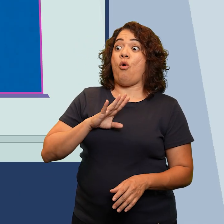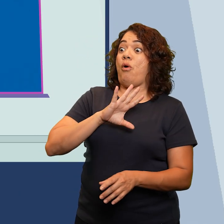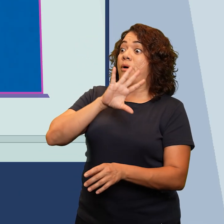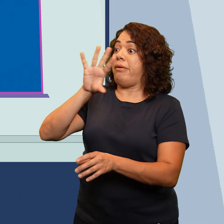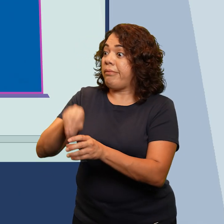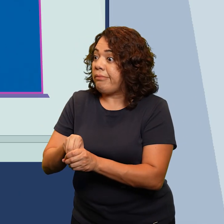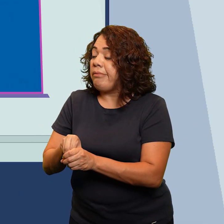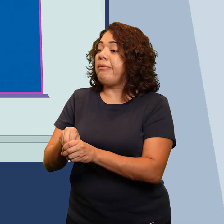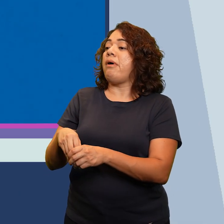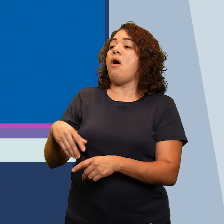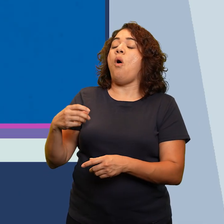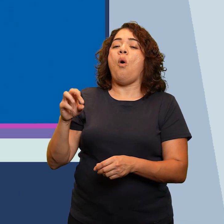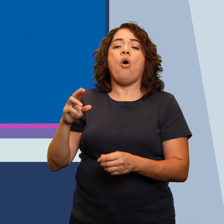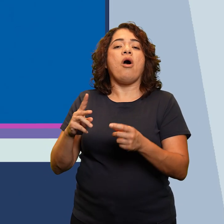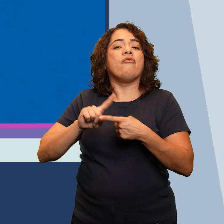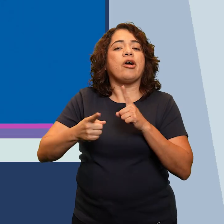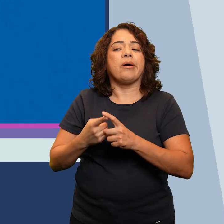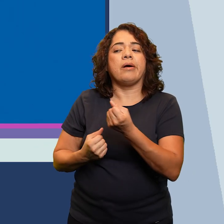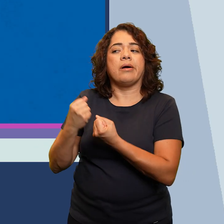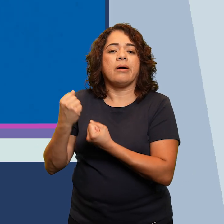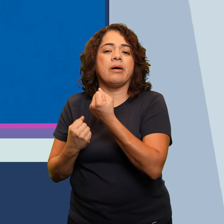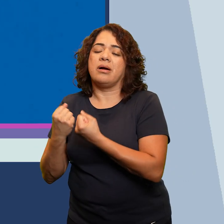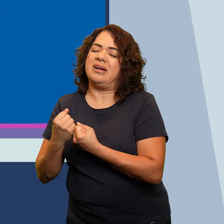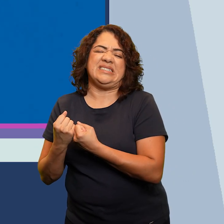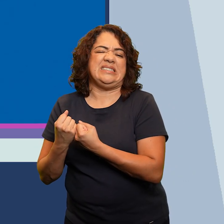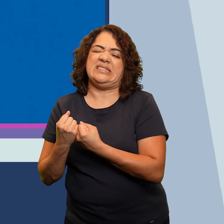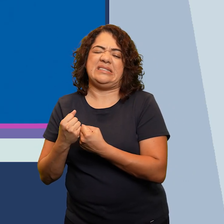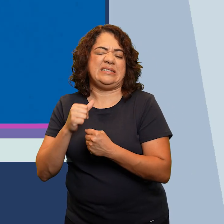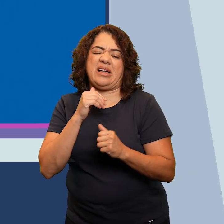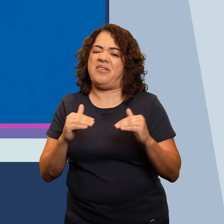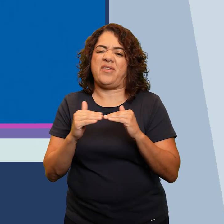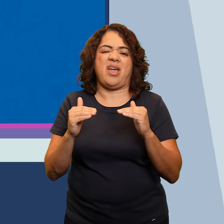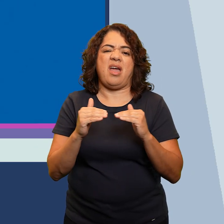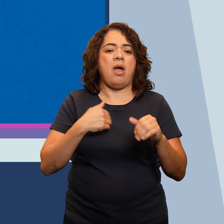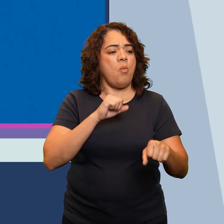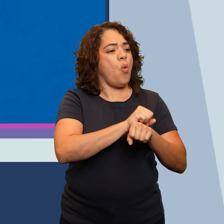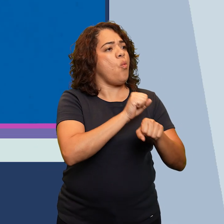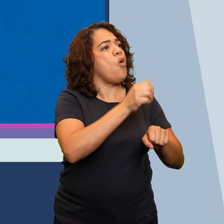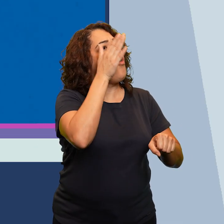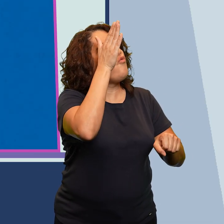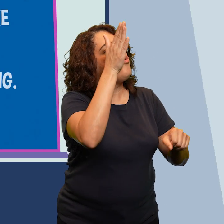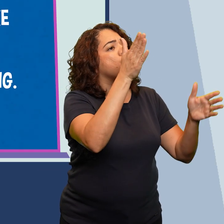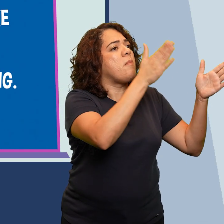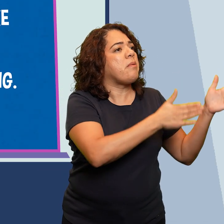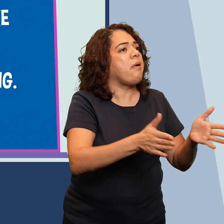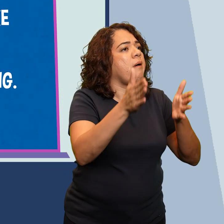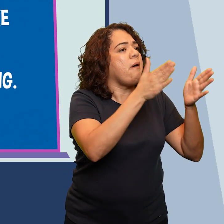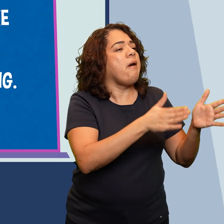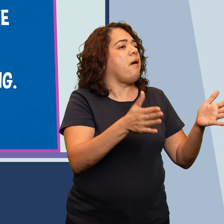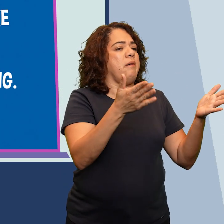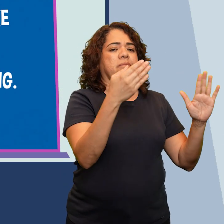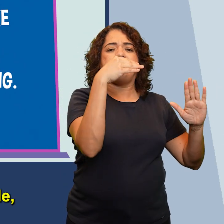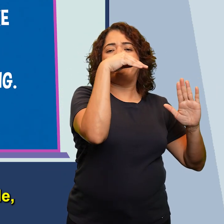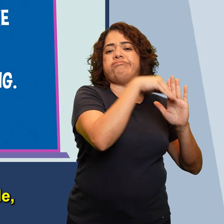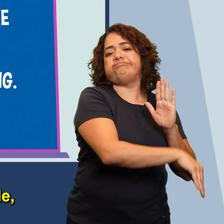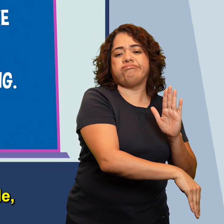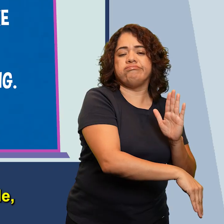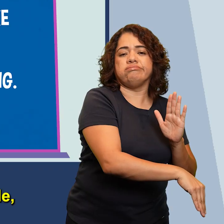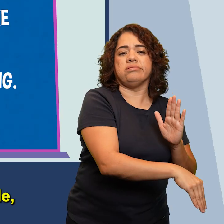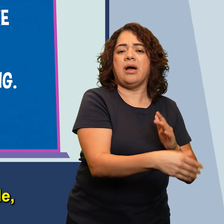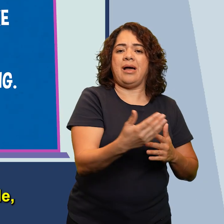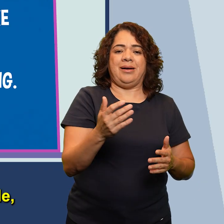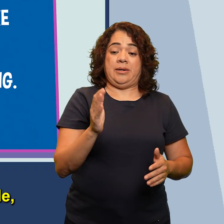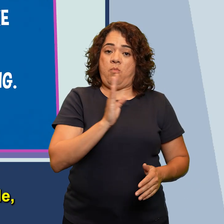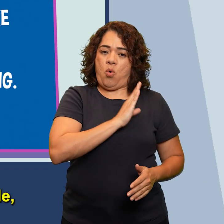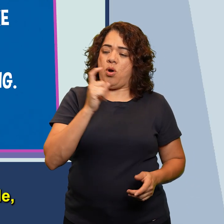operations or help get favors, it's not only unfair, they couldn't objectively do their jobs. Remember, you are always looking down from the very